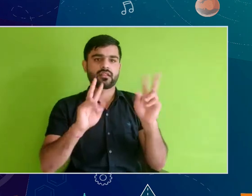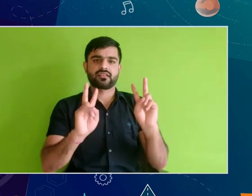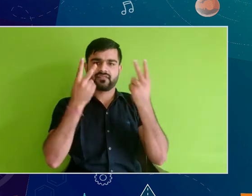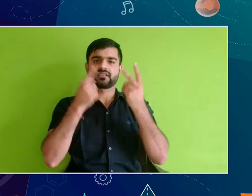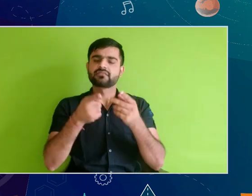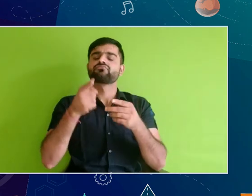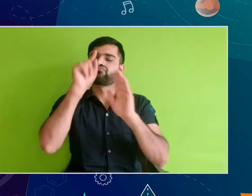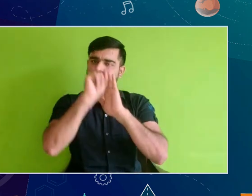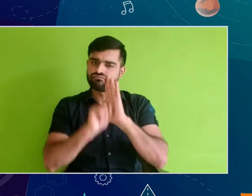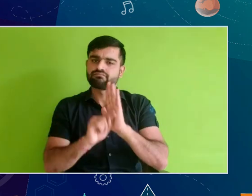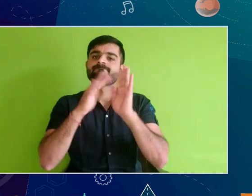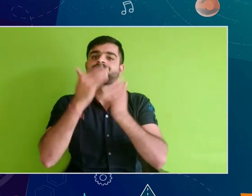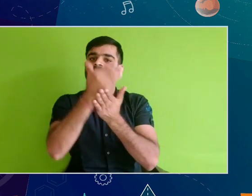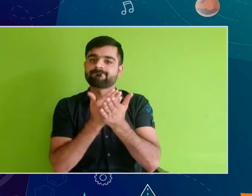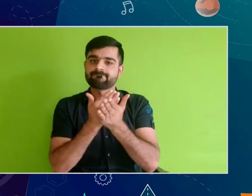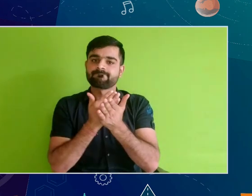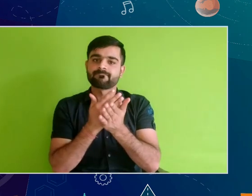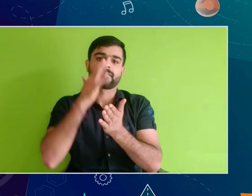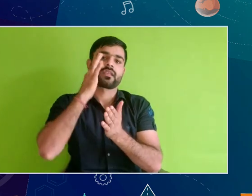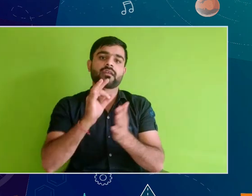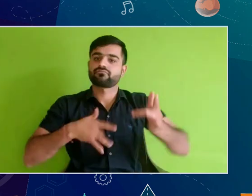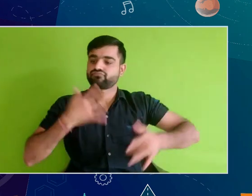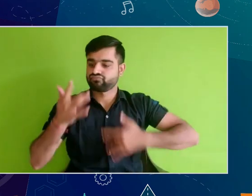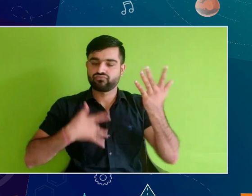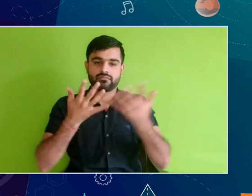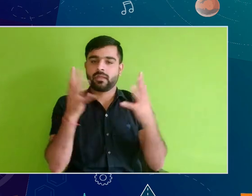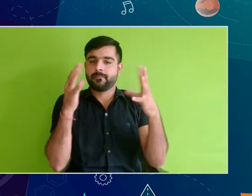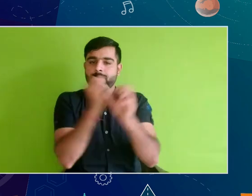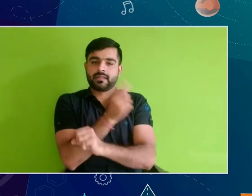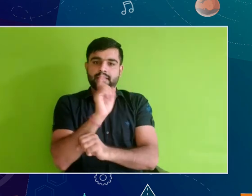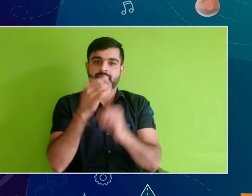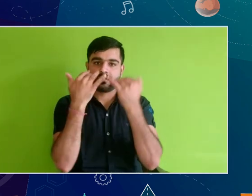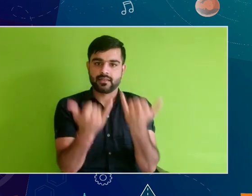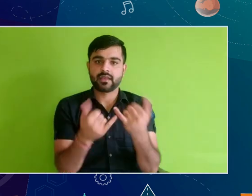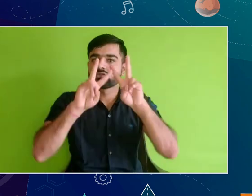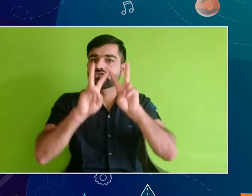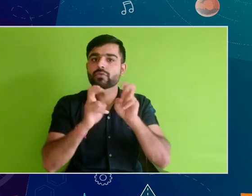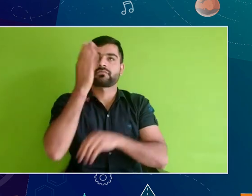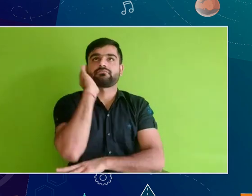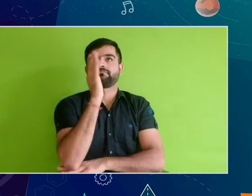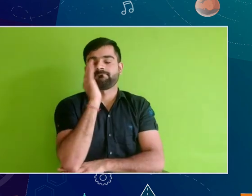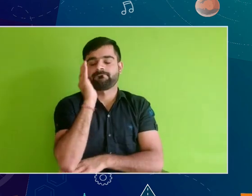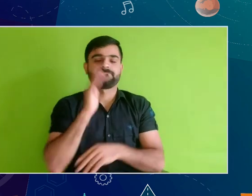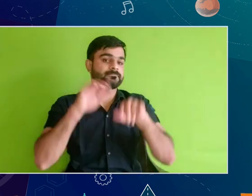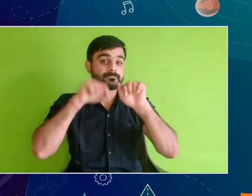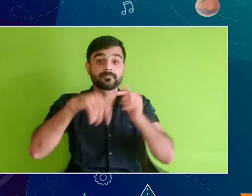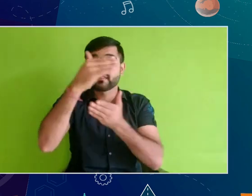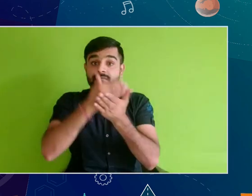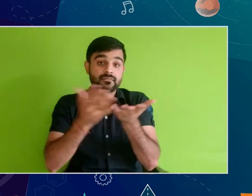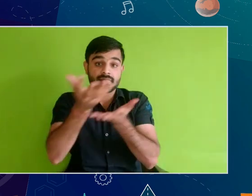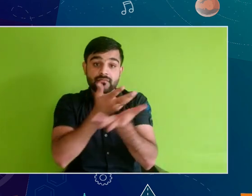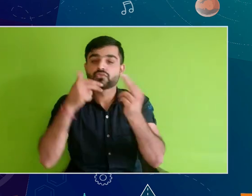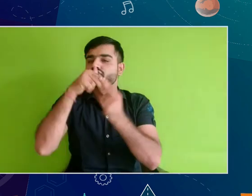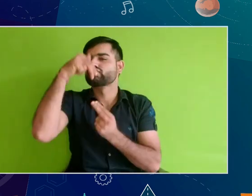program is going to be very, very crucial. So don't miss that. Now, let's talk about today's session, and here we are going to discuss about a story which is Wonderful